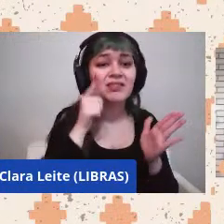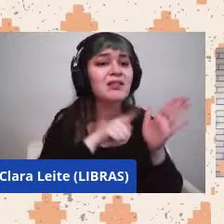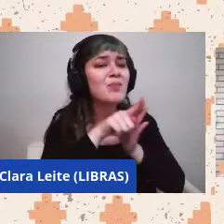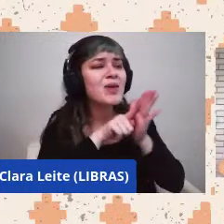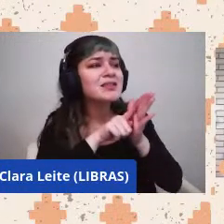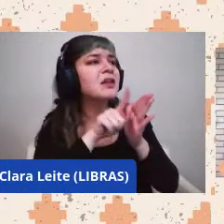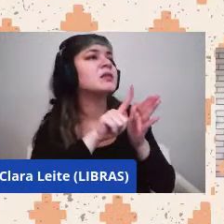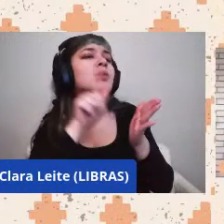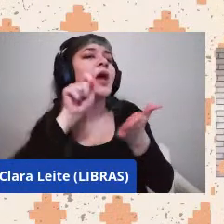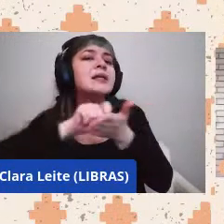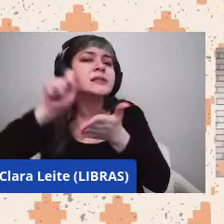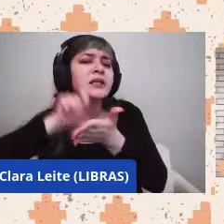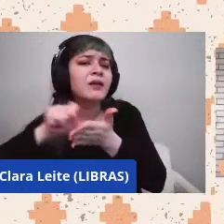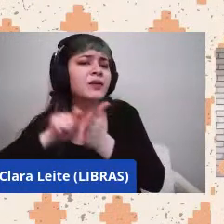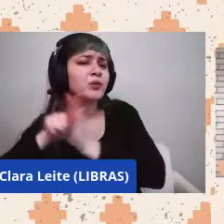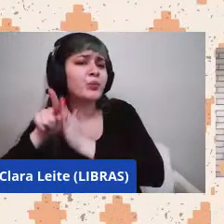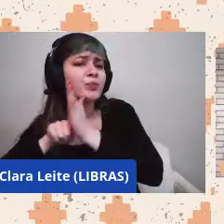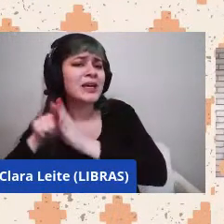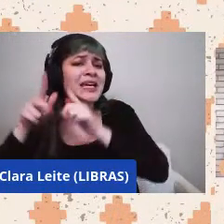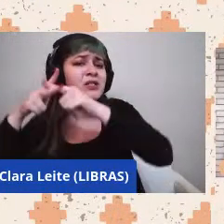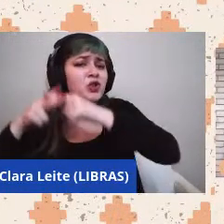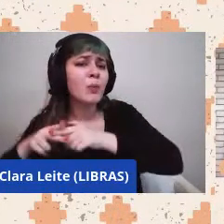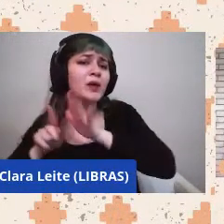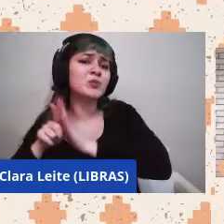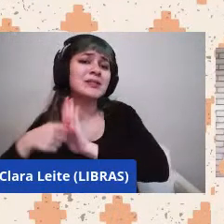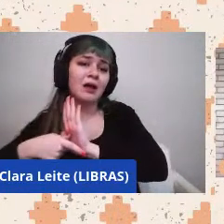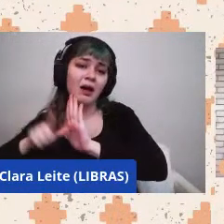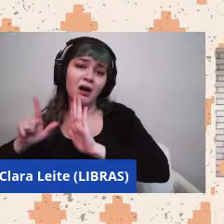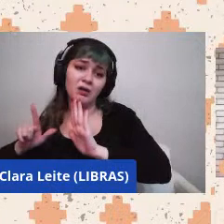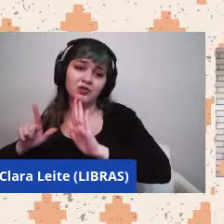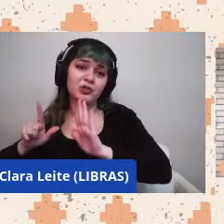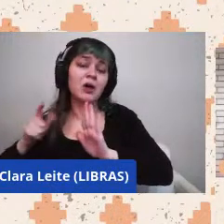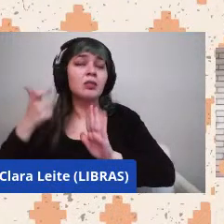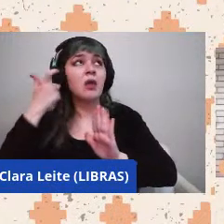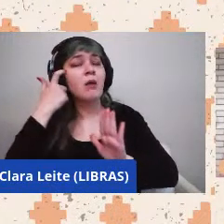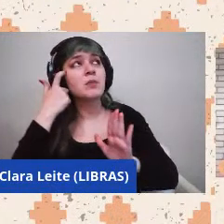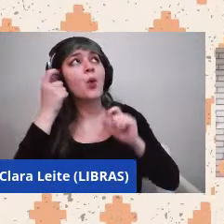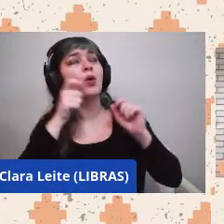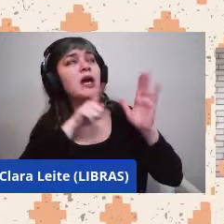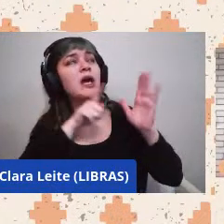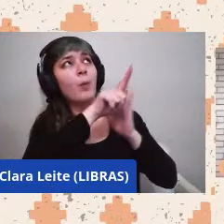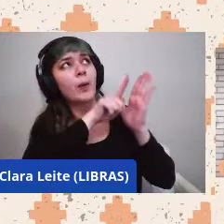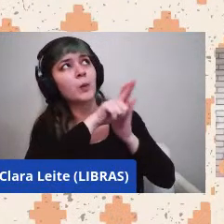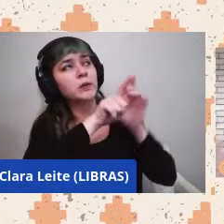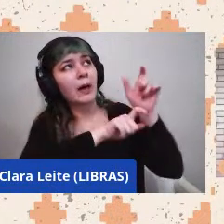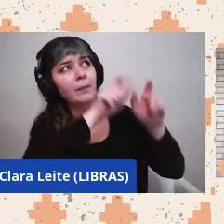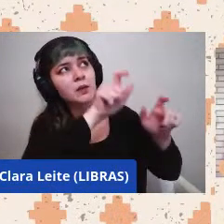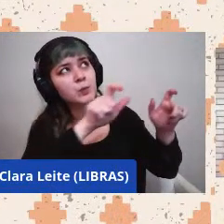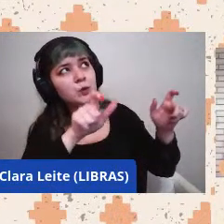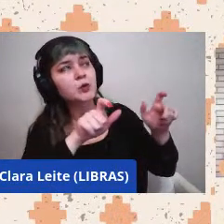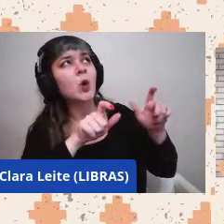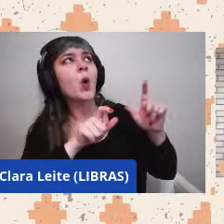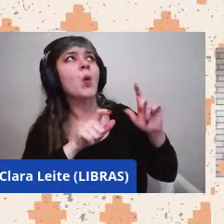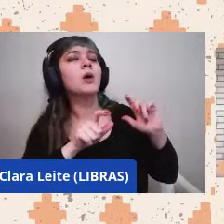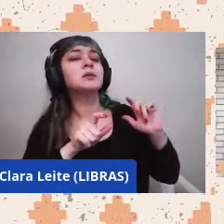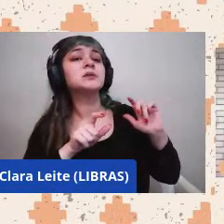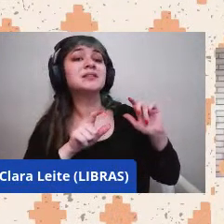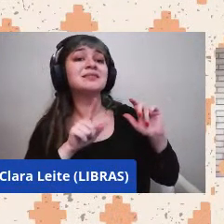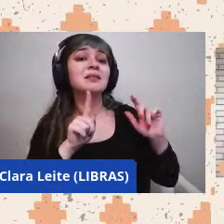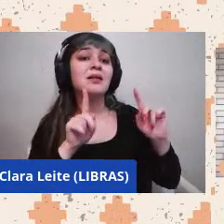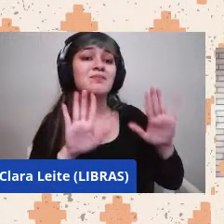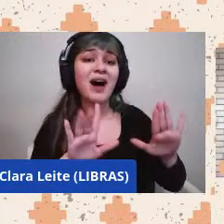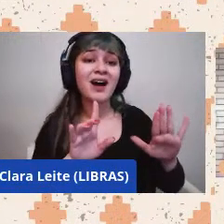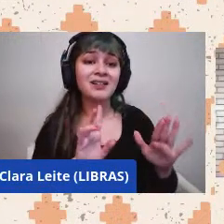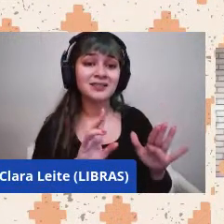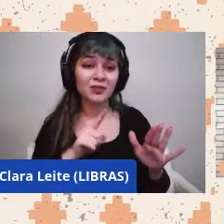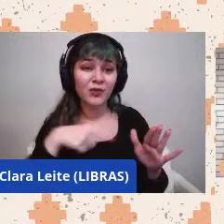writing research instruments before you start your project. You're thinking of your questions that you want to ask kind of, once you are in the field and have